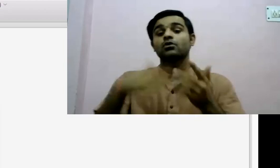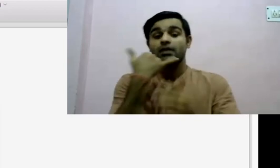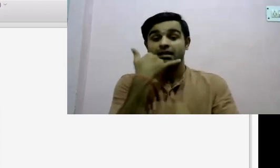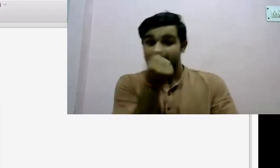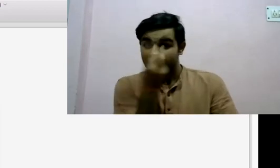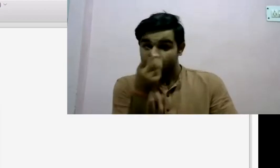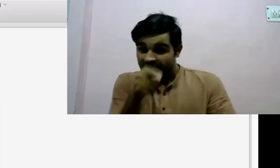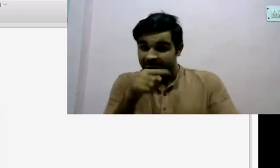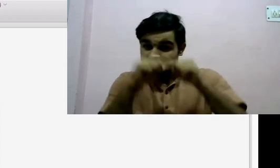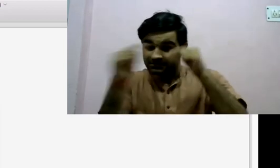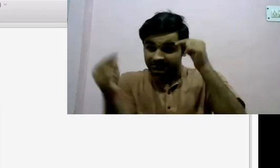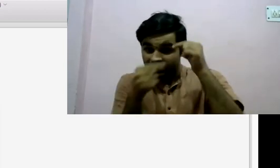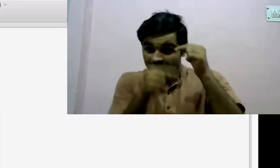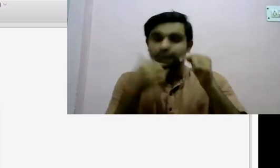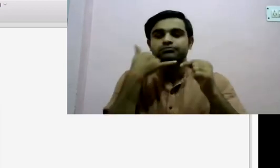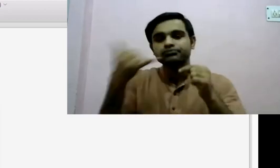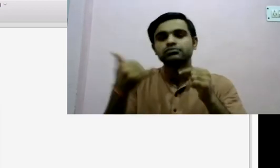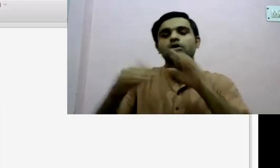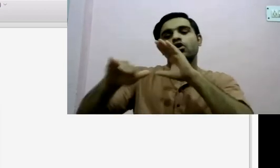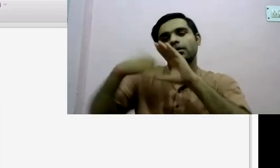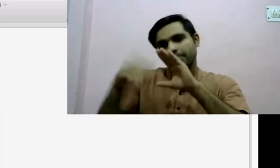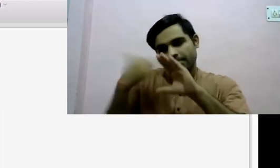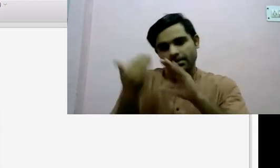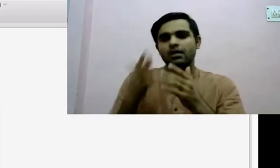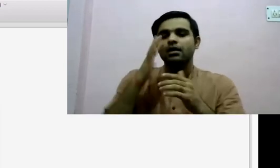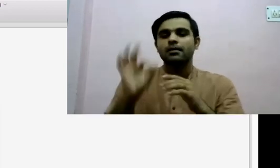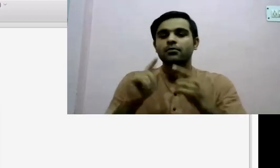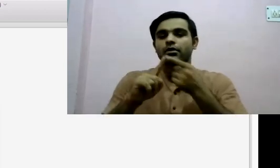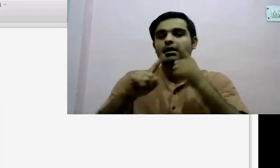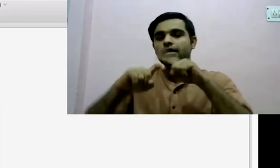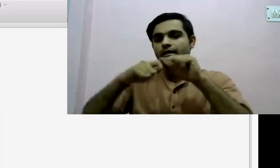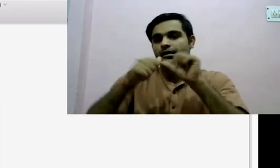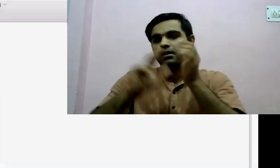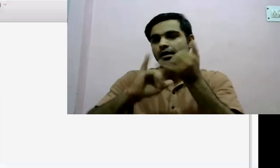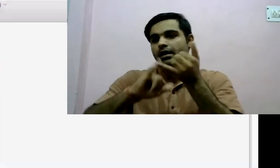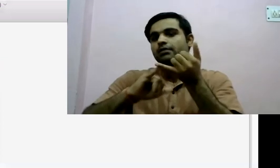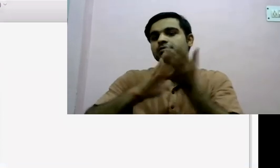red or write to info@ekans.org.